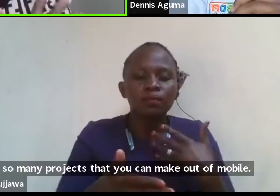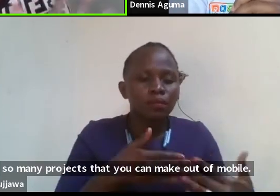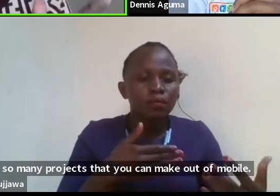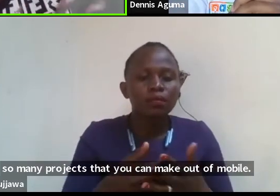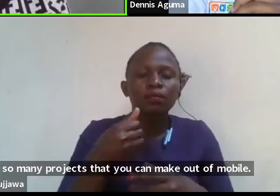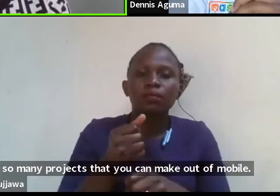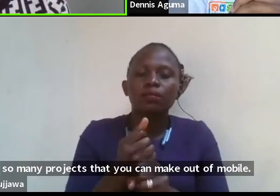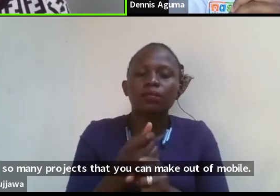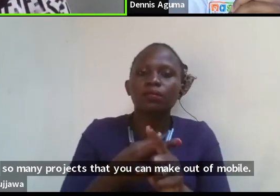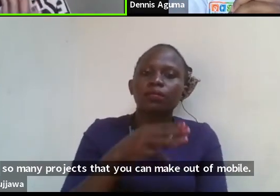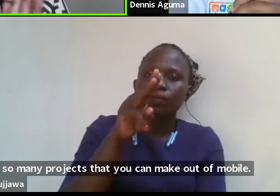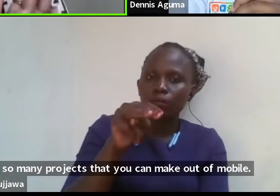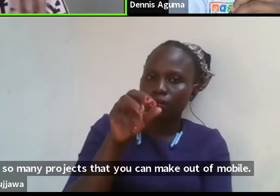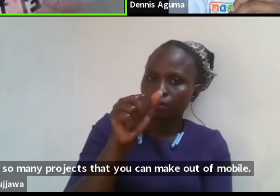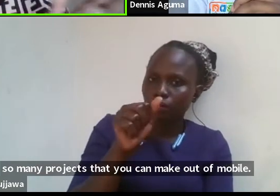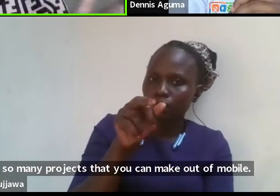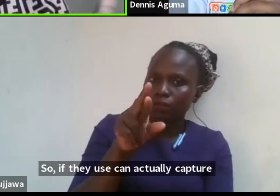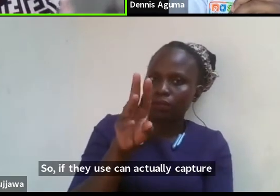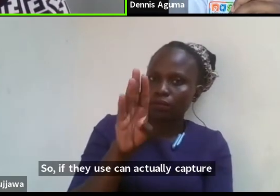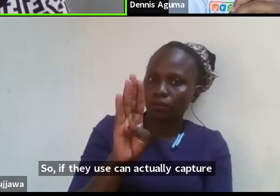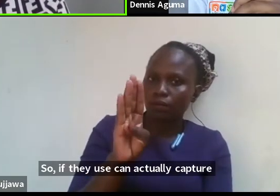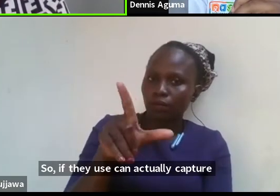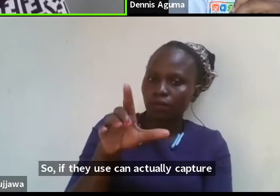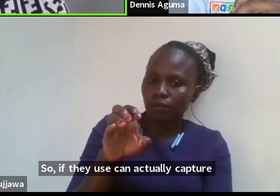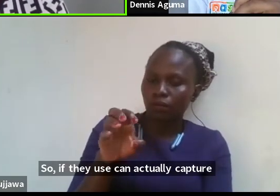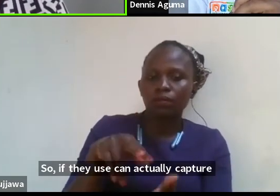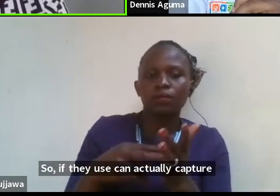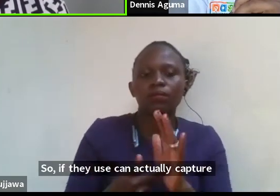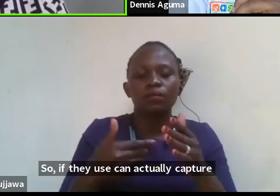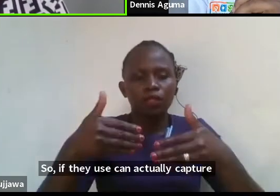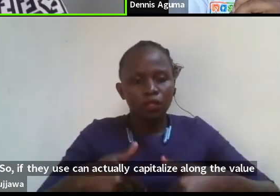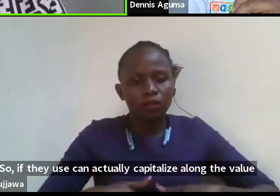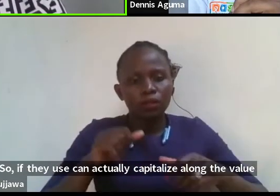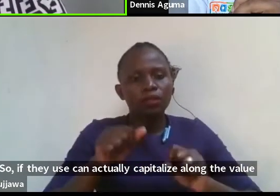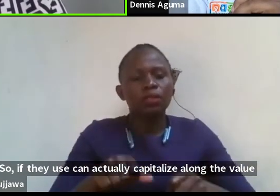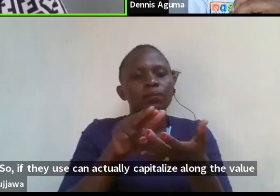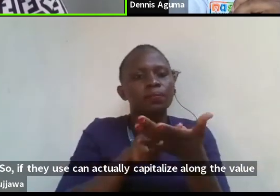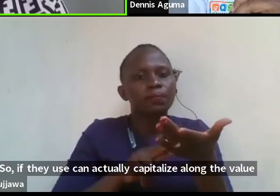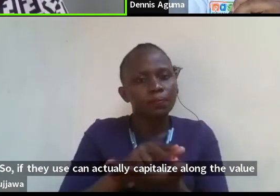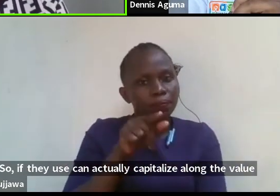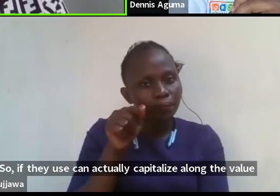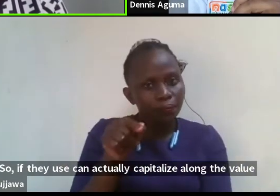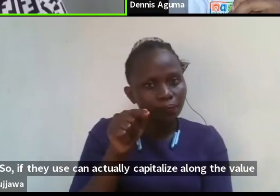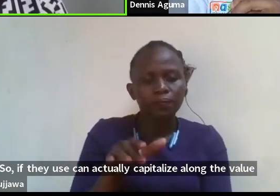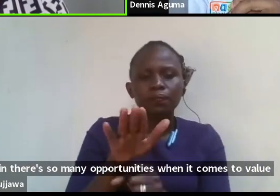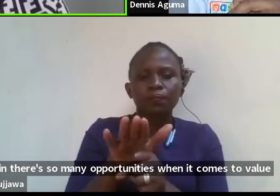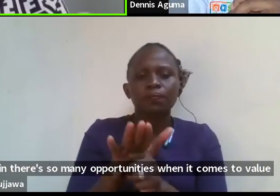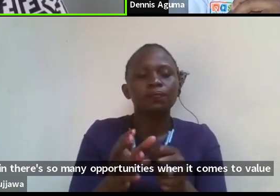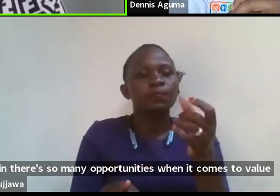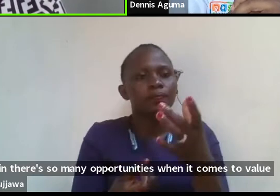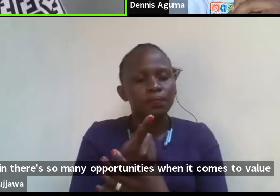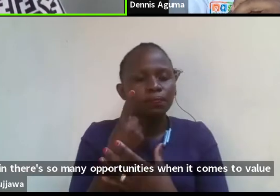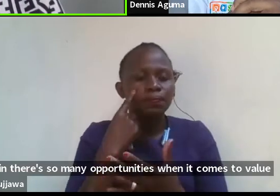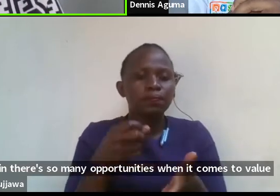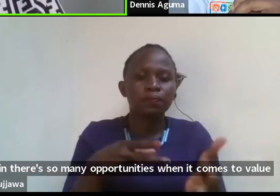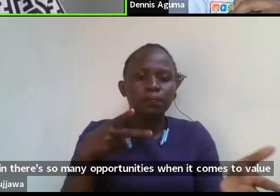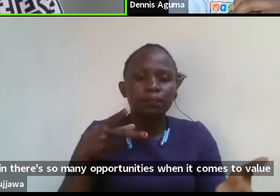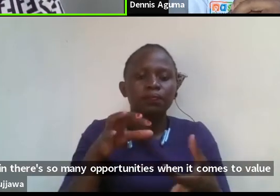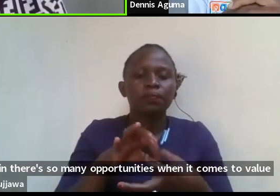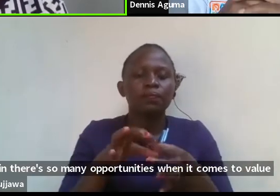the youth can actually capitalize along the value chain, there's so many opportunities when it comes to value addition. There's so